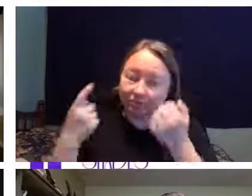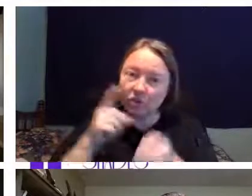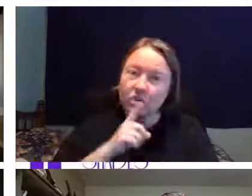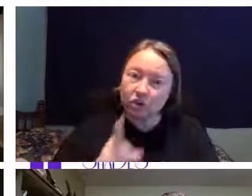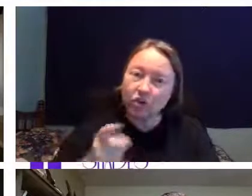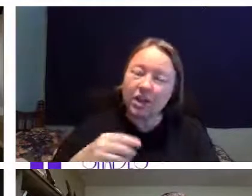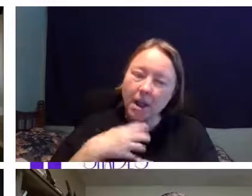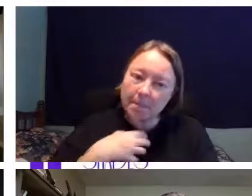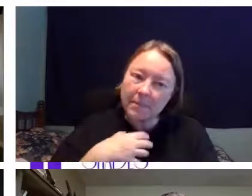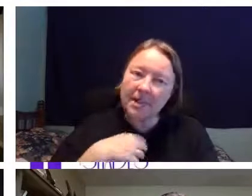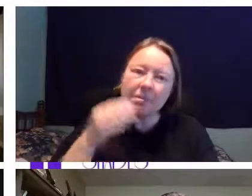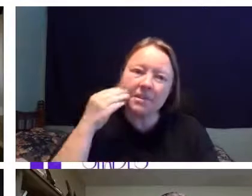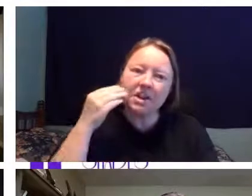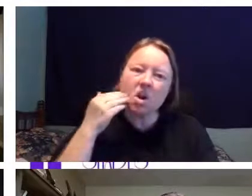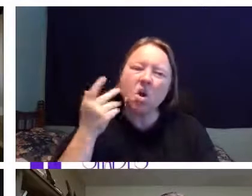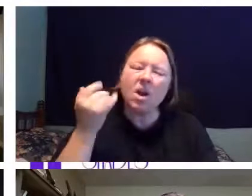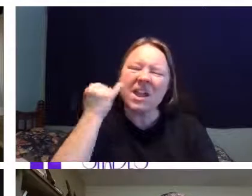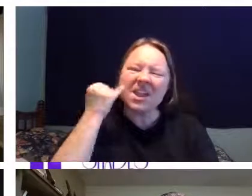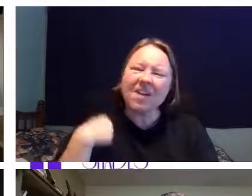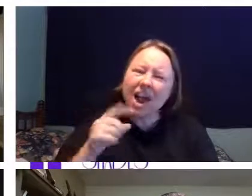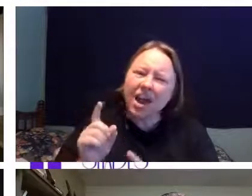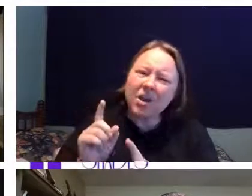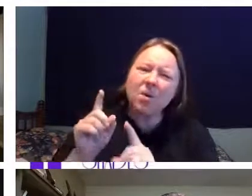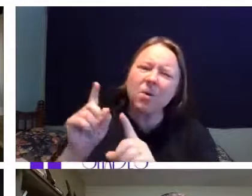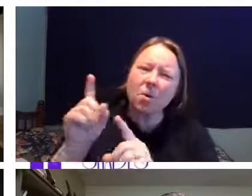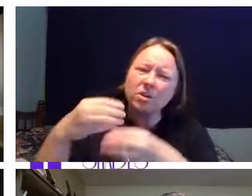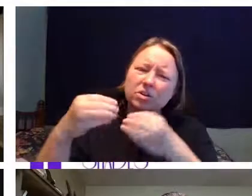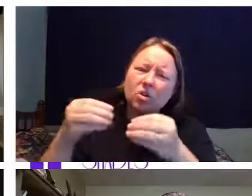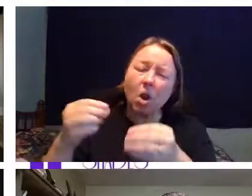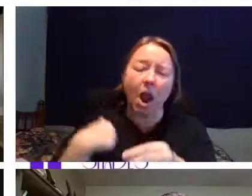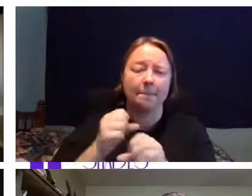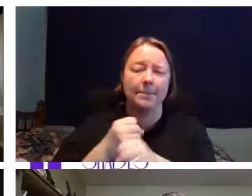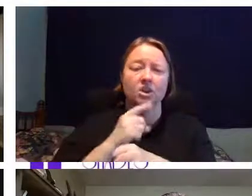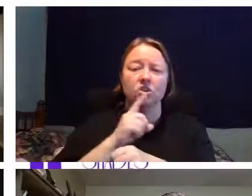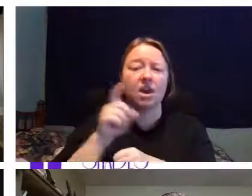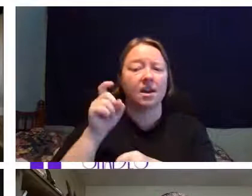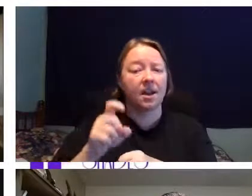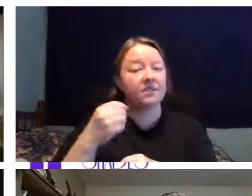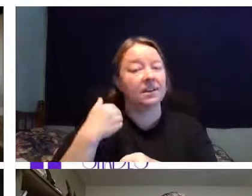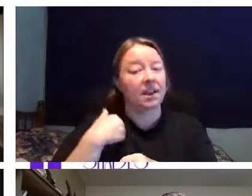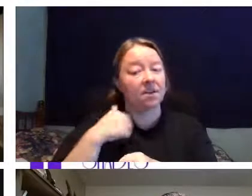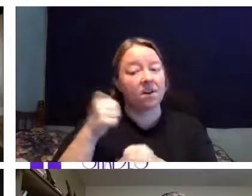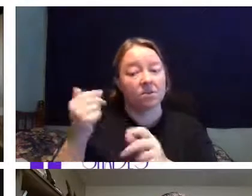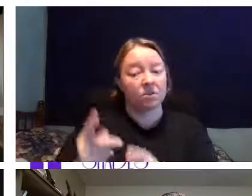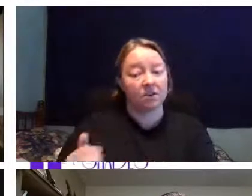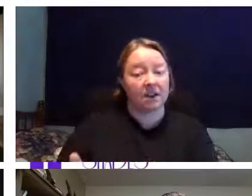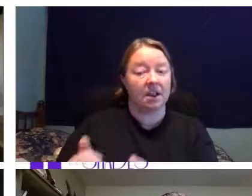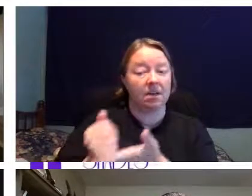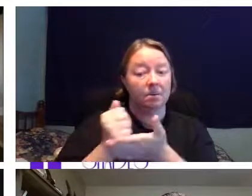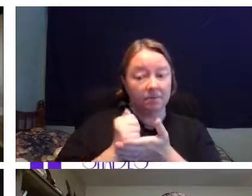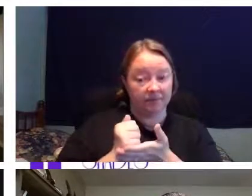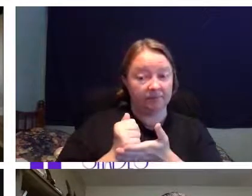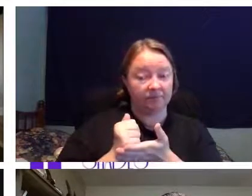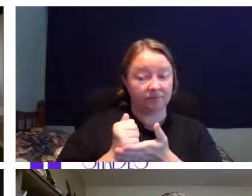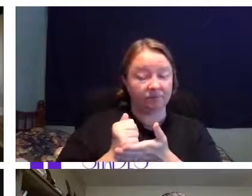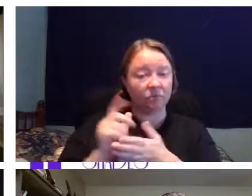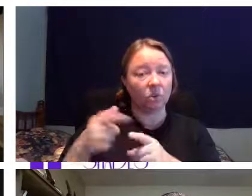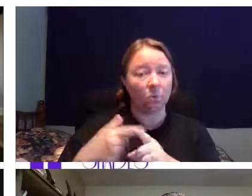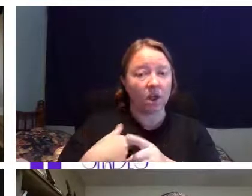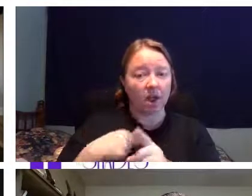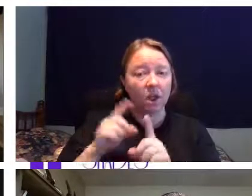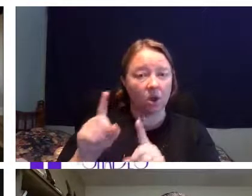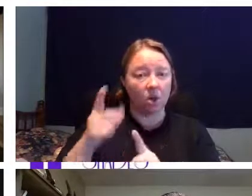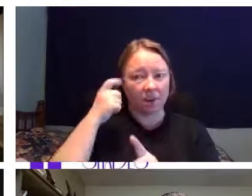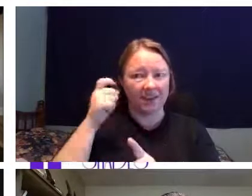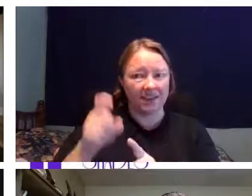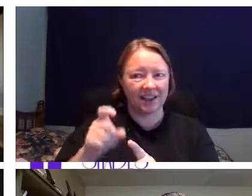have complained. But they know that, hey, if I go here, I'm going to make sure that I have to have someone assist me when I go, because they're going to have to